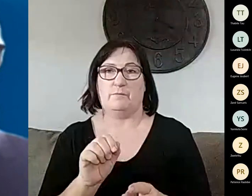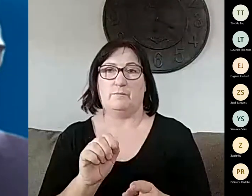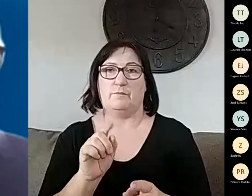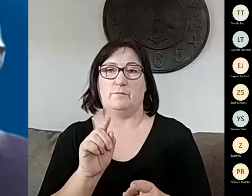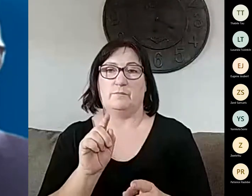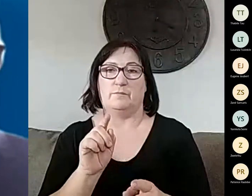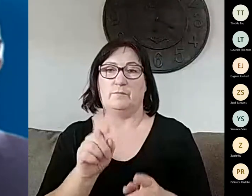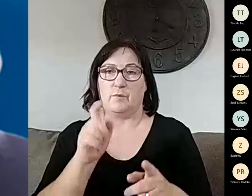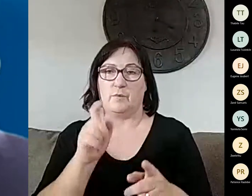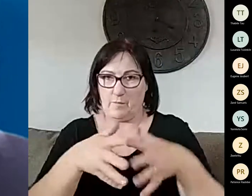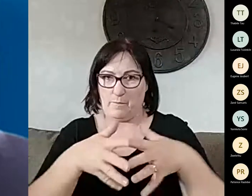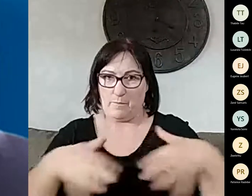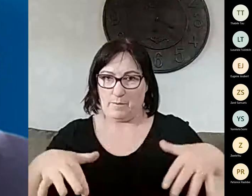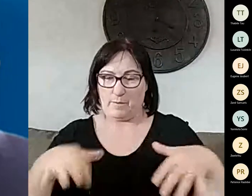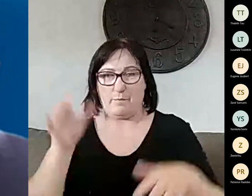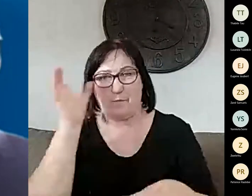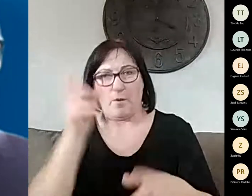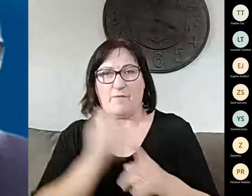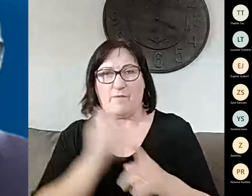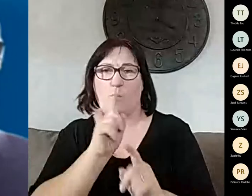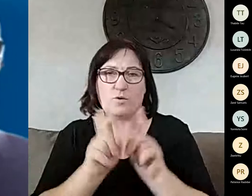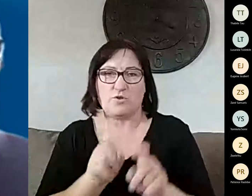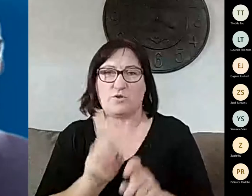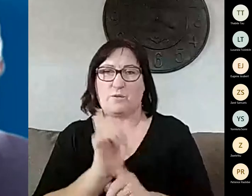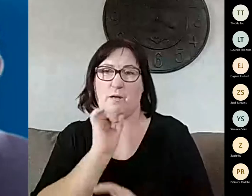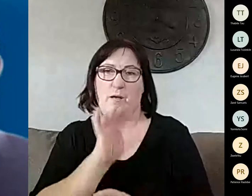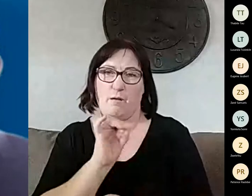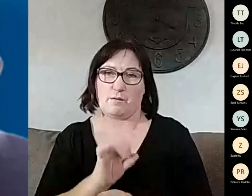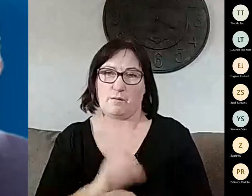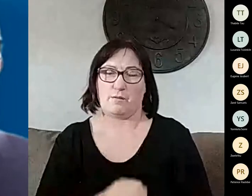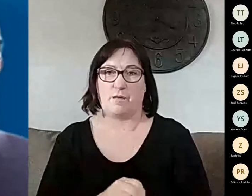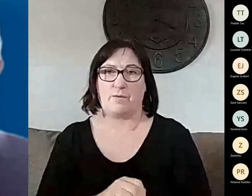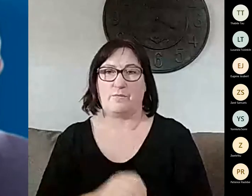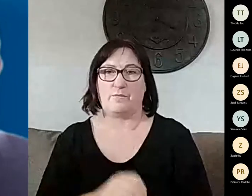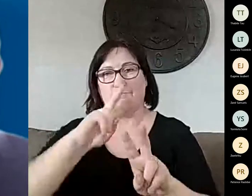experts available. And our hashtag for today is